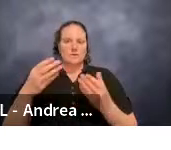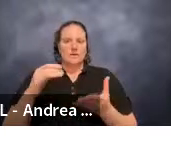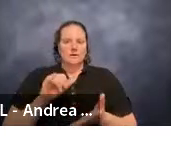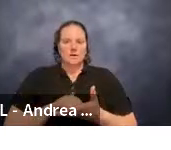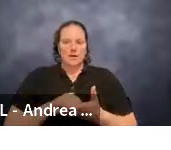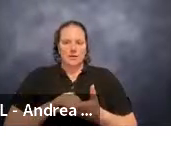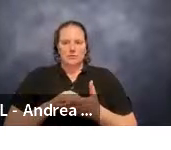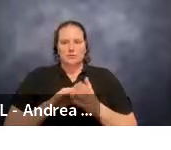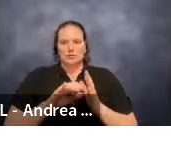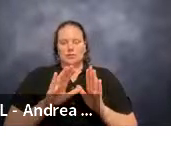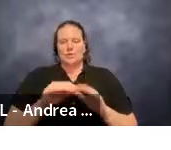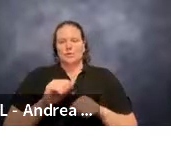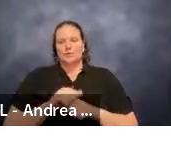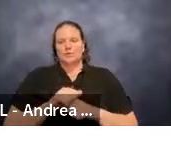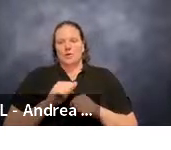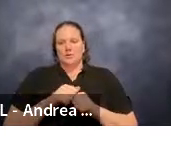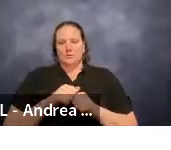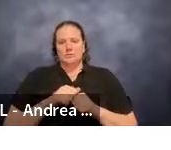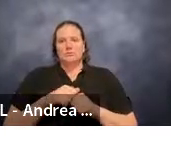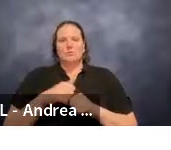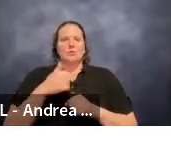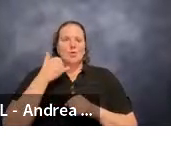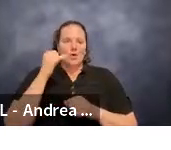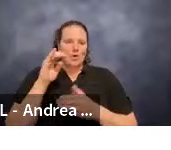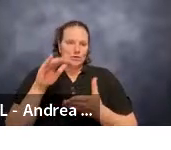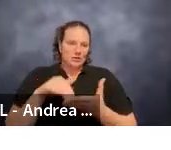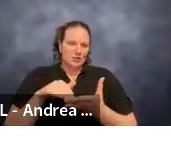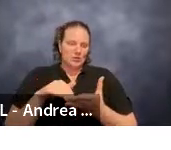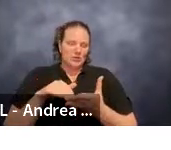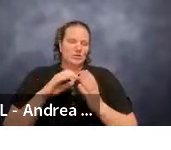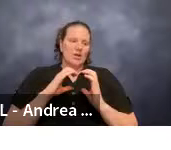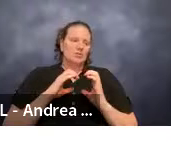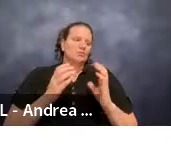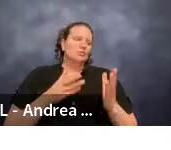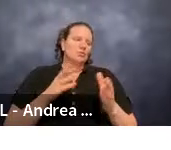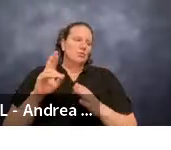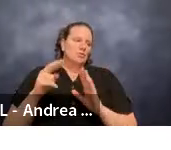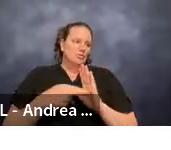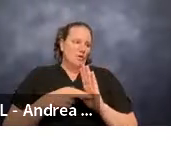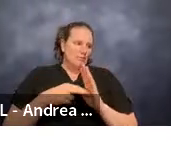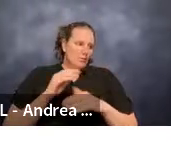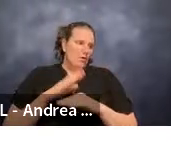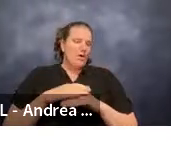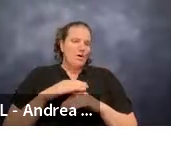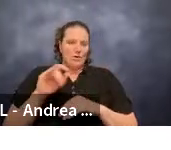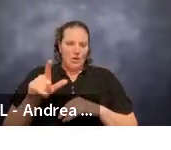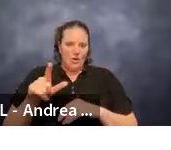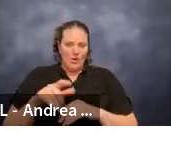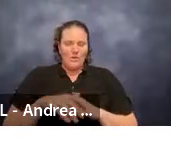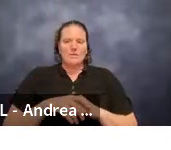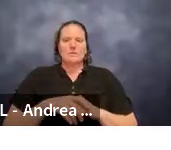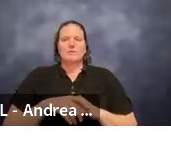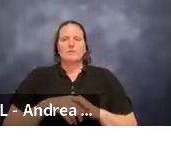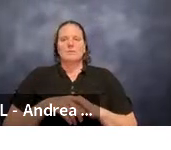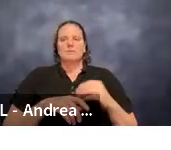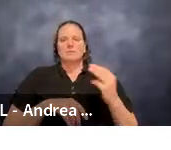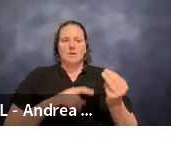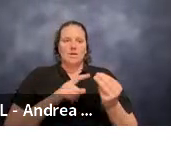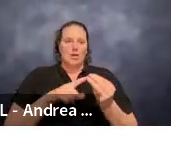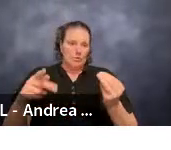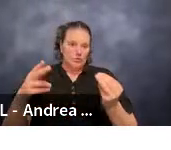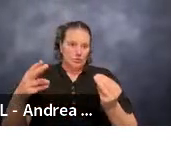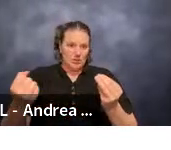does a great job. We have a call center with customer service reps that are on calls Monday through